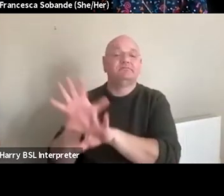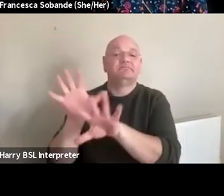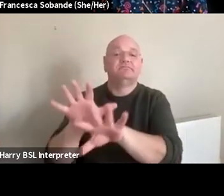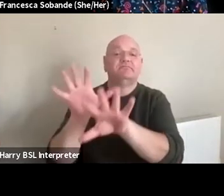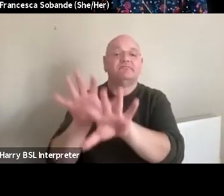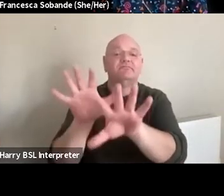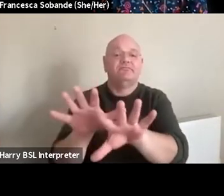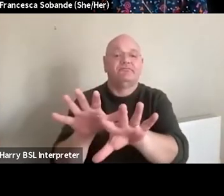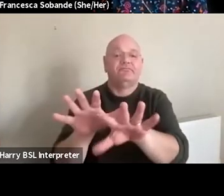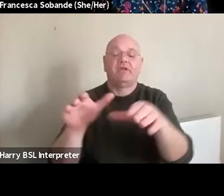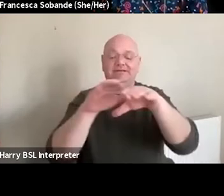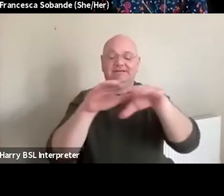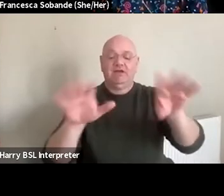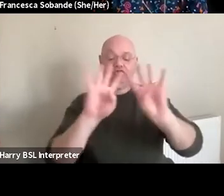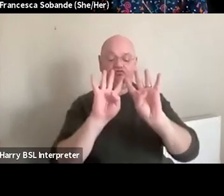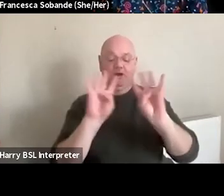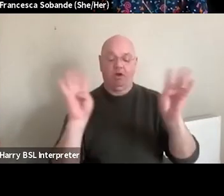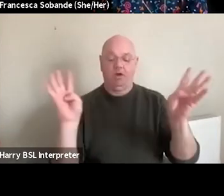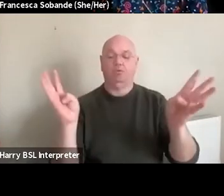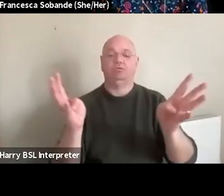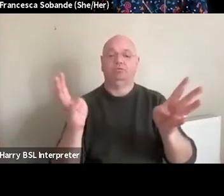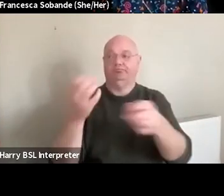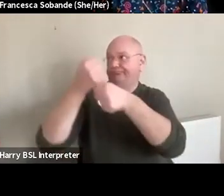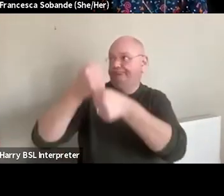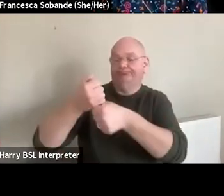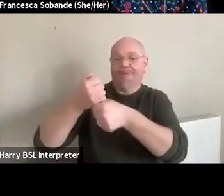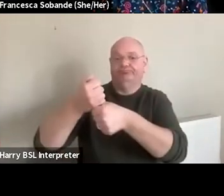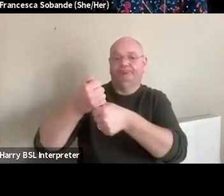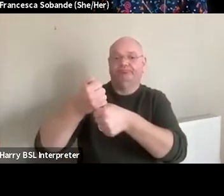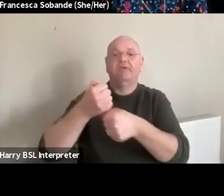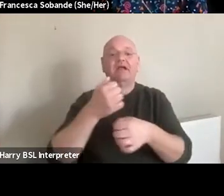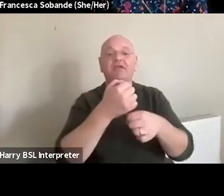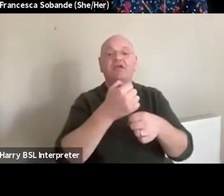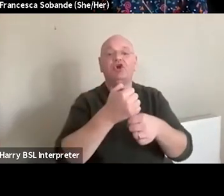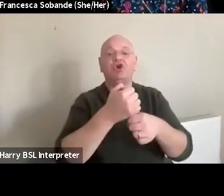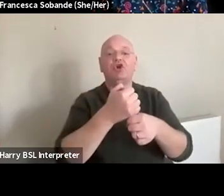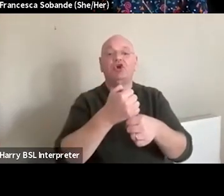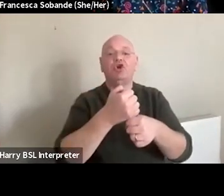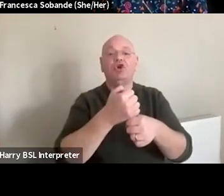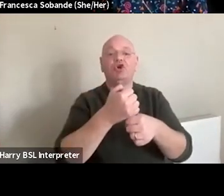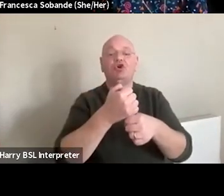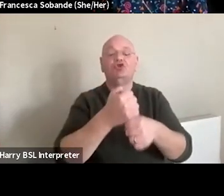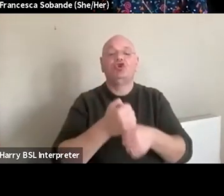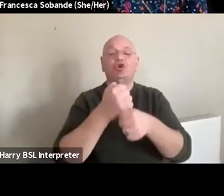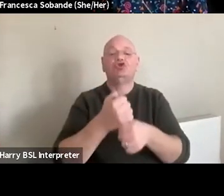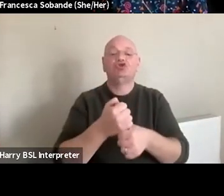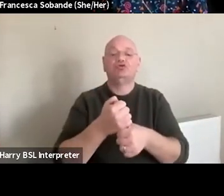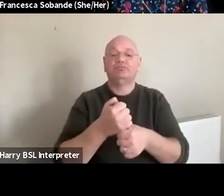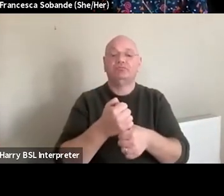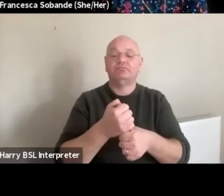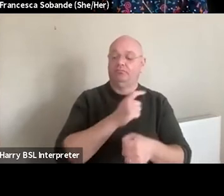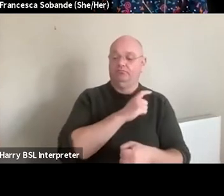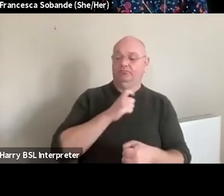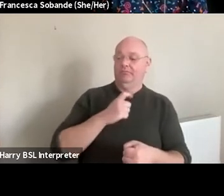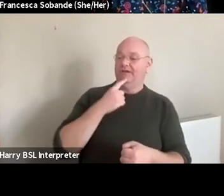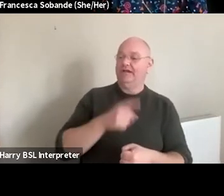surrounded the dais, the stage, and the church warden pointed to them and said, these are the children who cross this road every day.